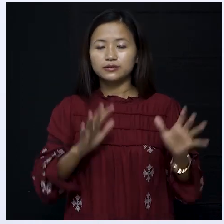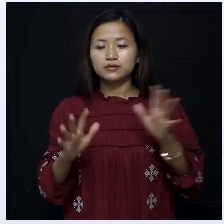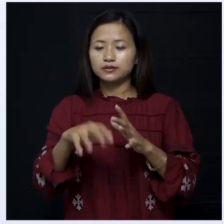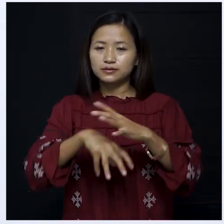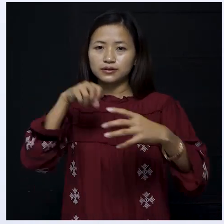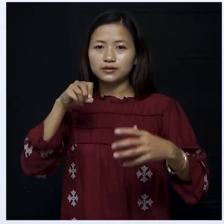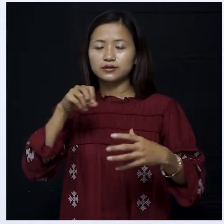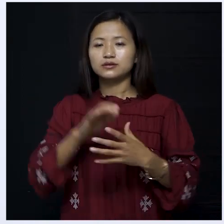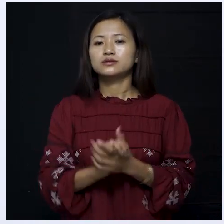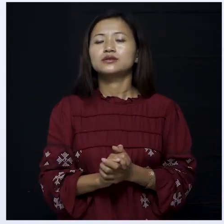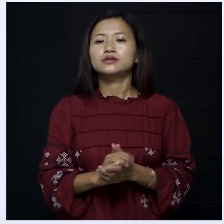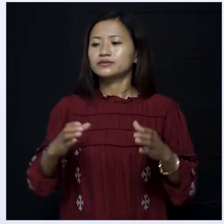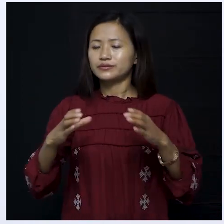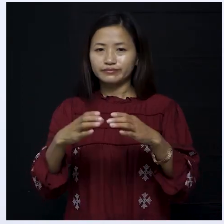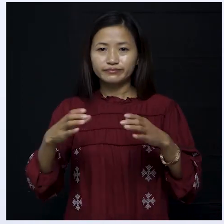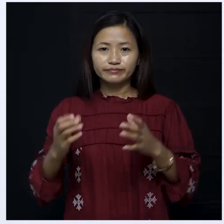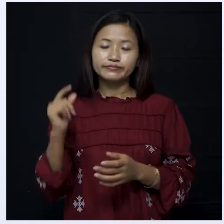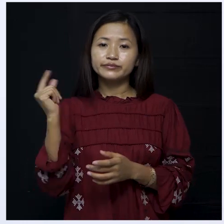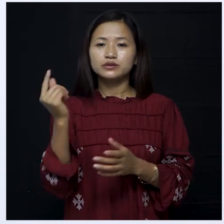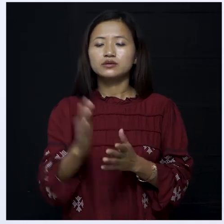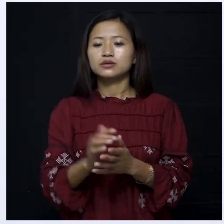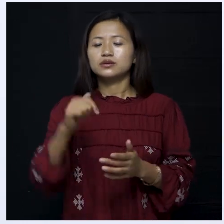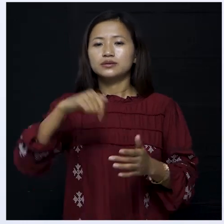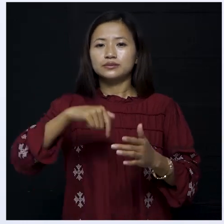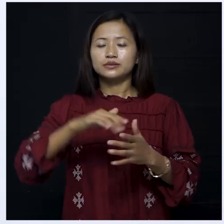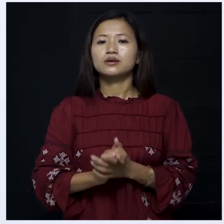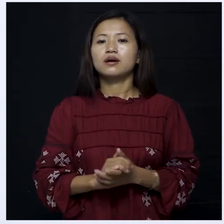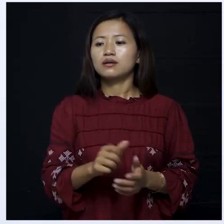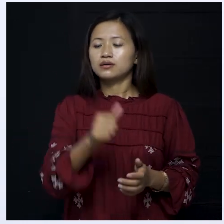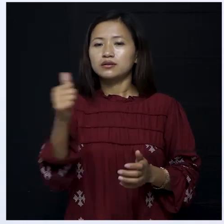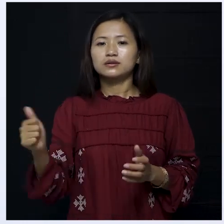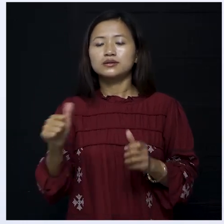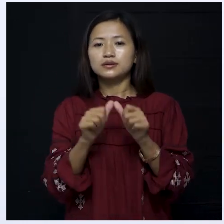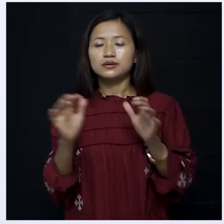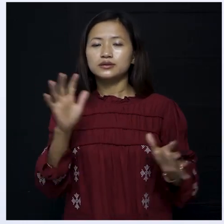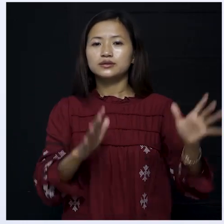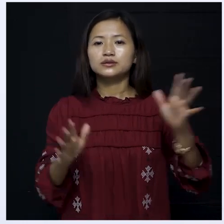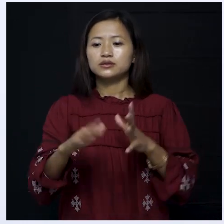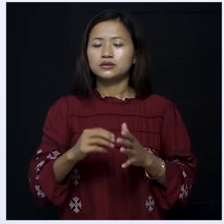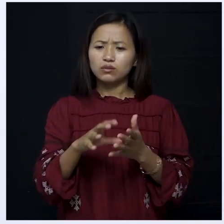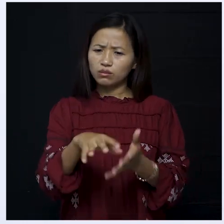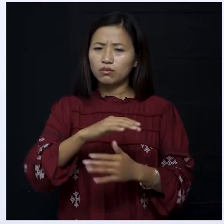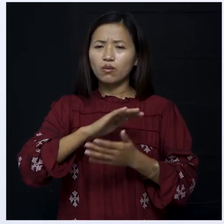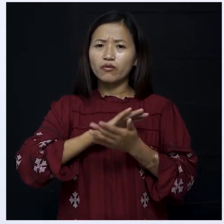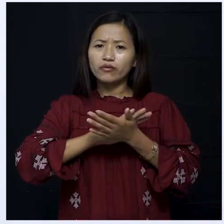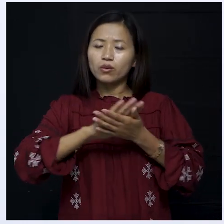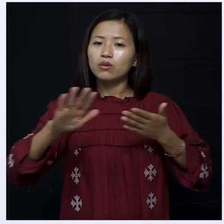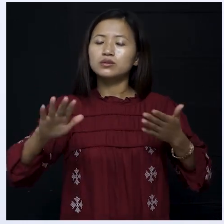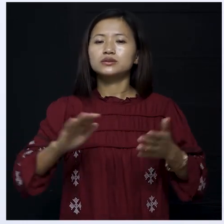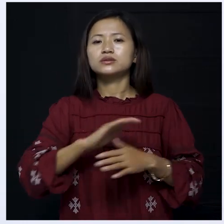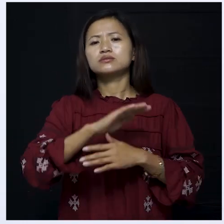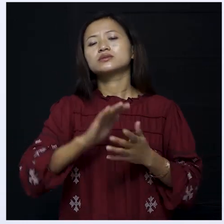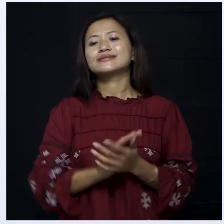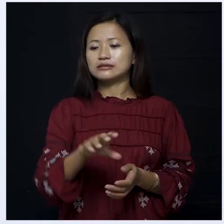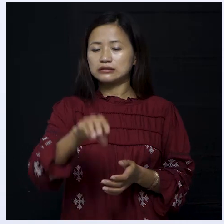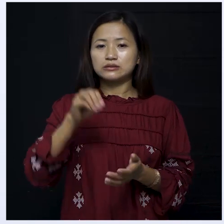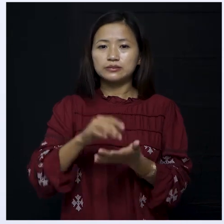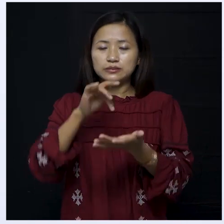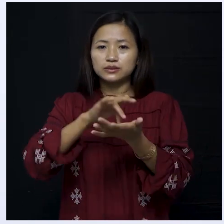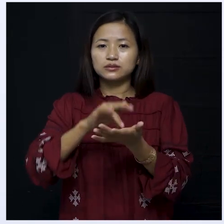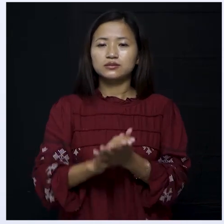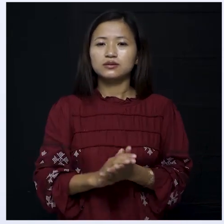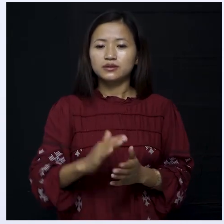trash is going on here in the present, whereas another action that already took place or that also took